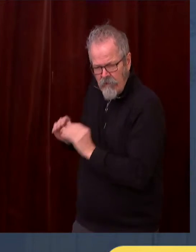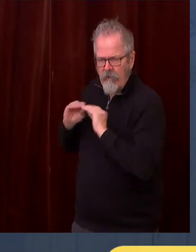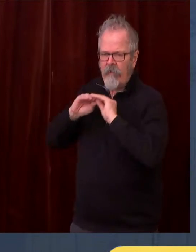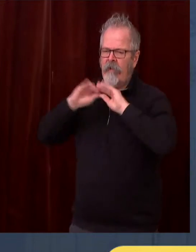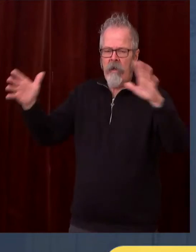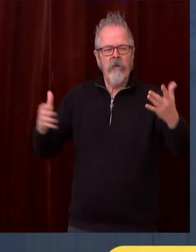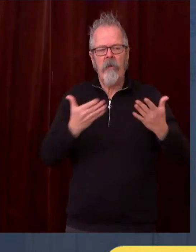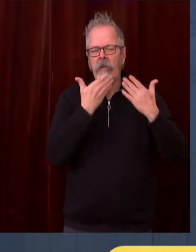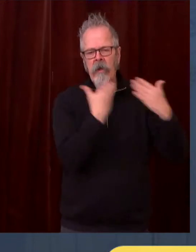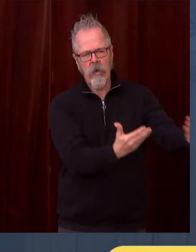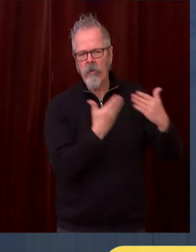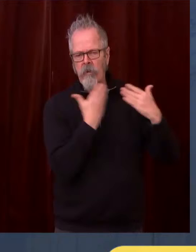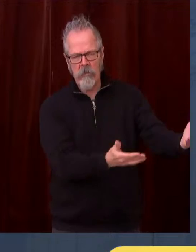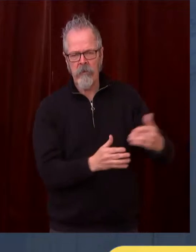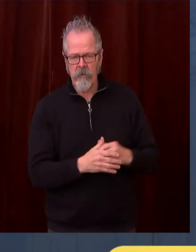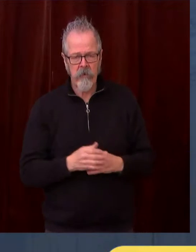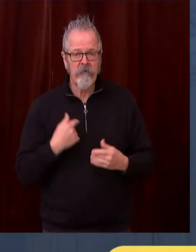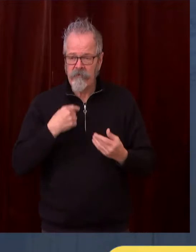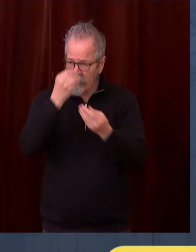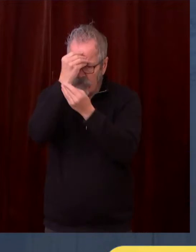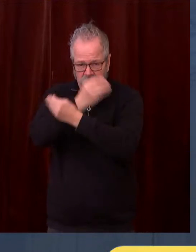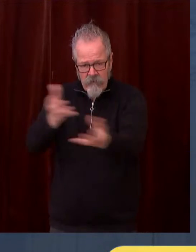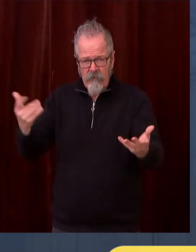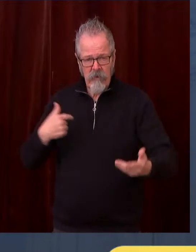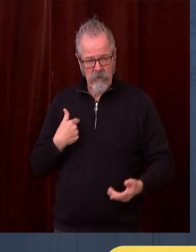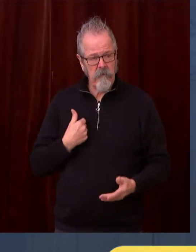you. Dr.